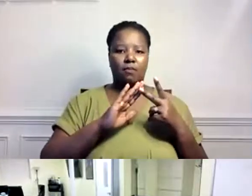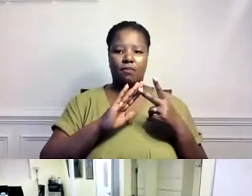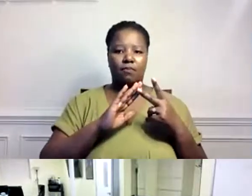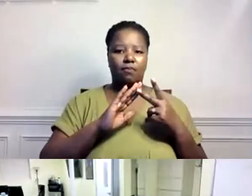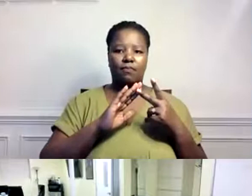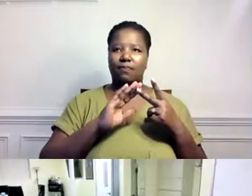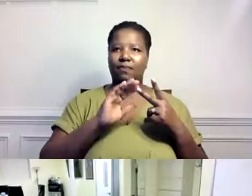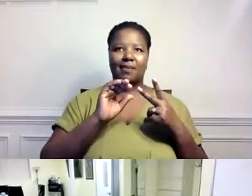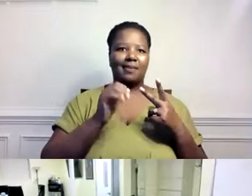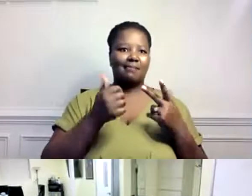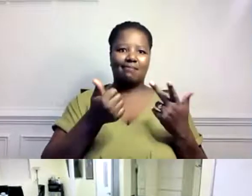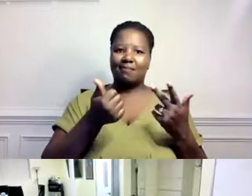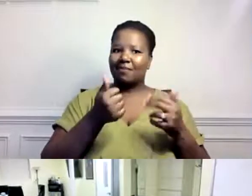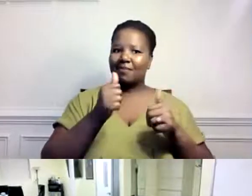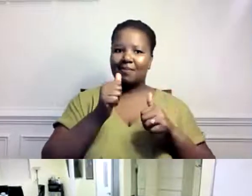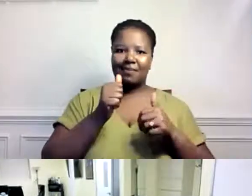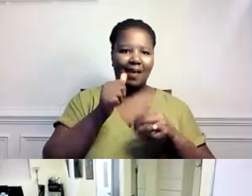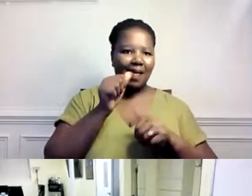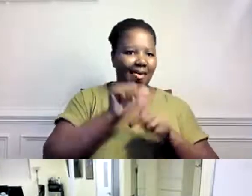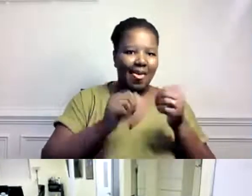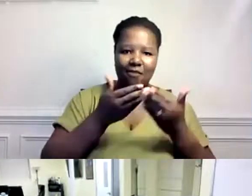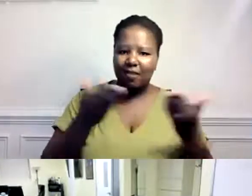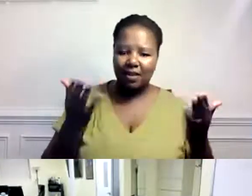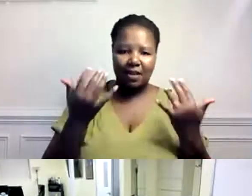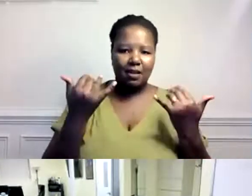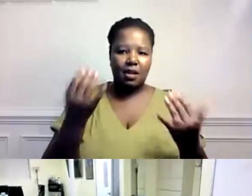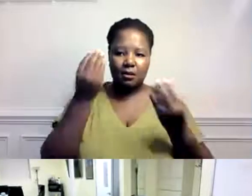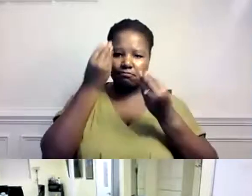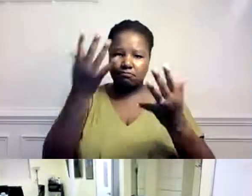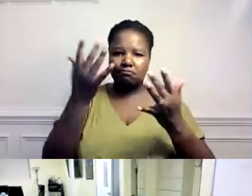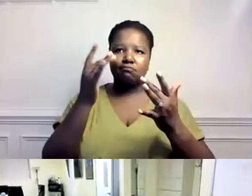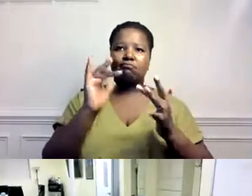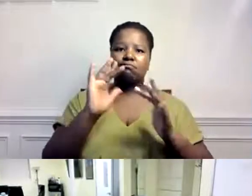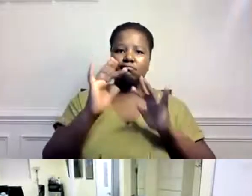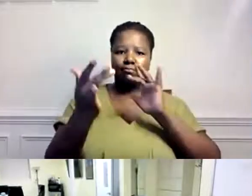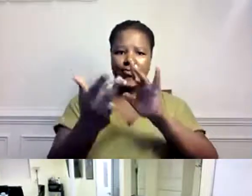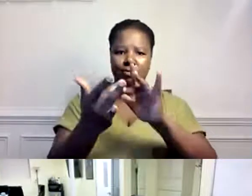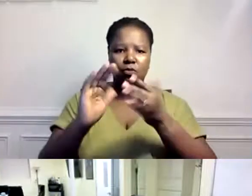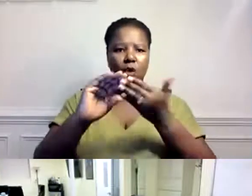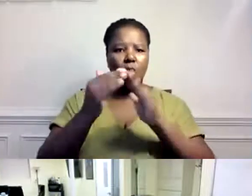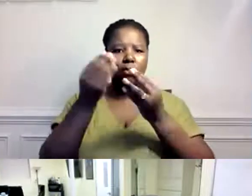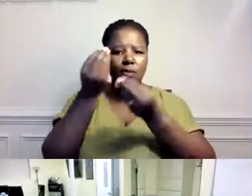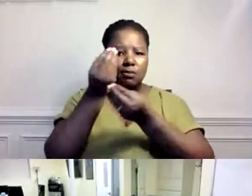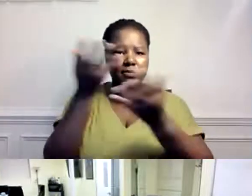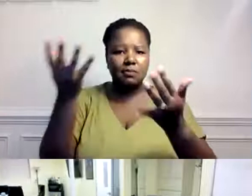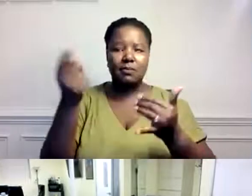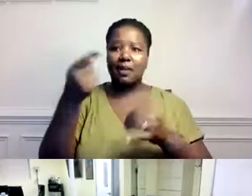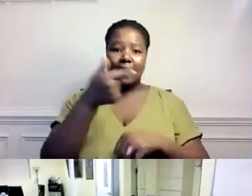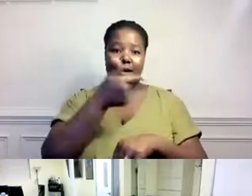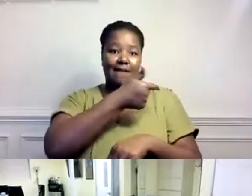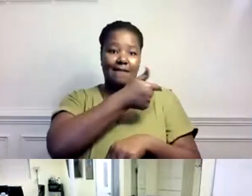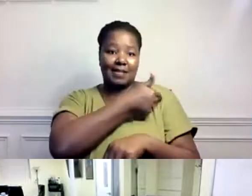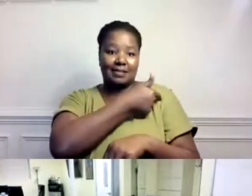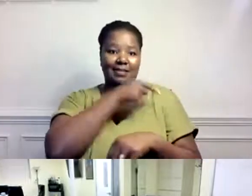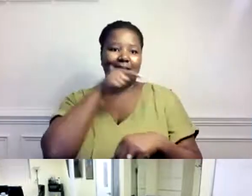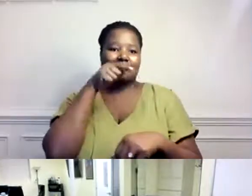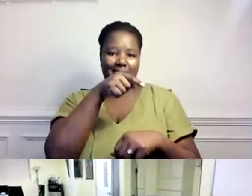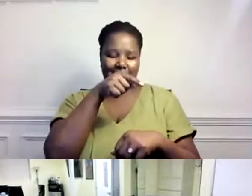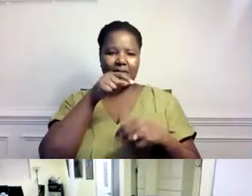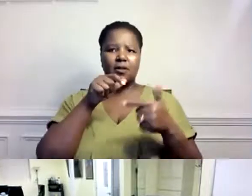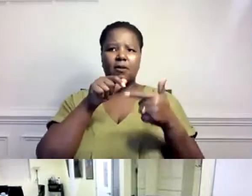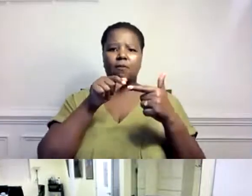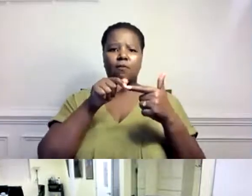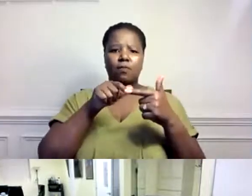everything. We keep in touch regularly anyways, but we just wanted to talk specifically regarding the vaccine and who